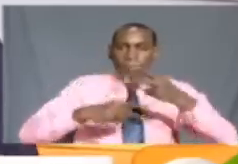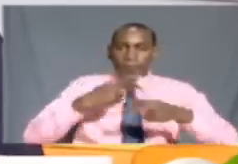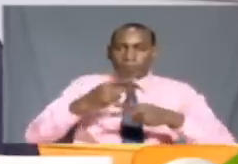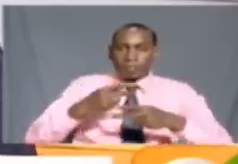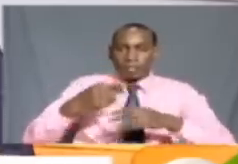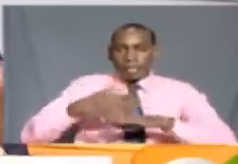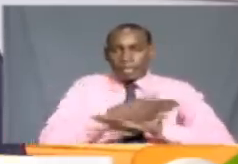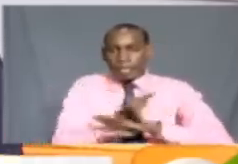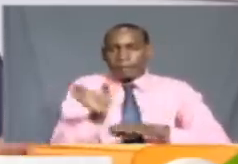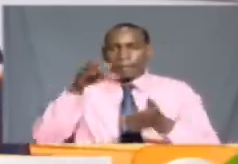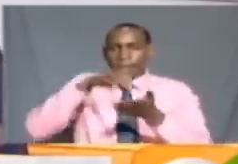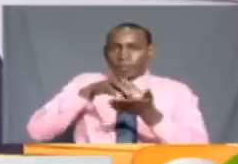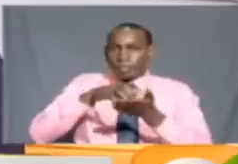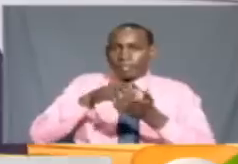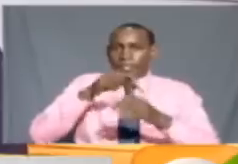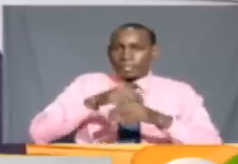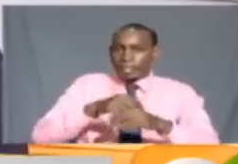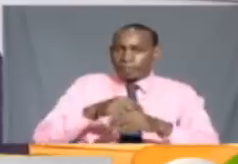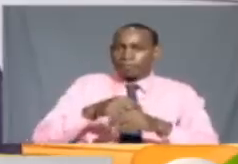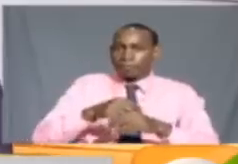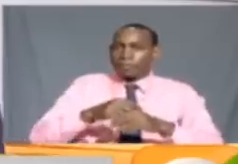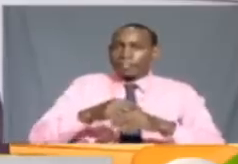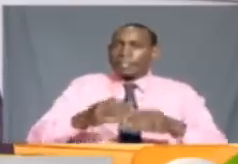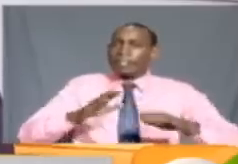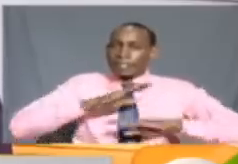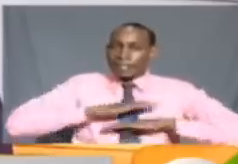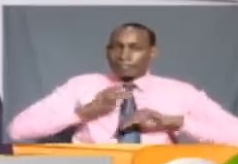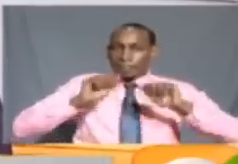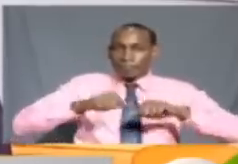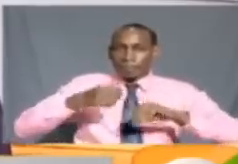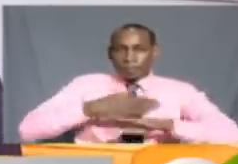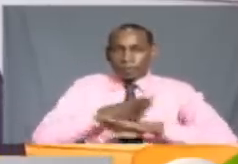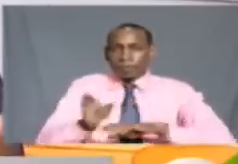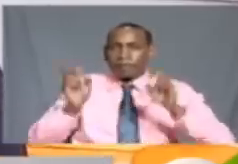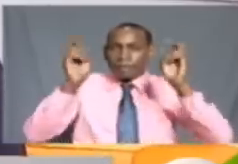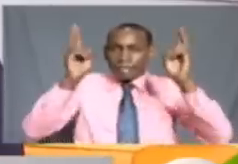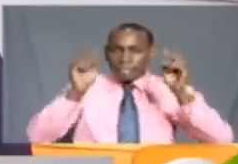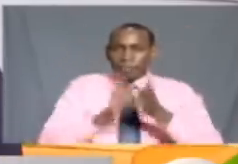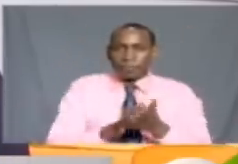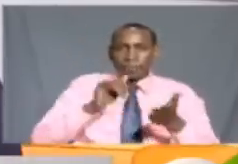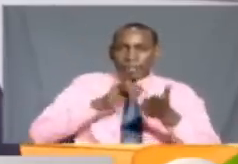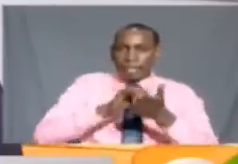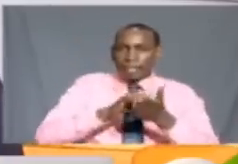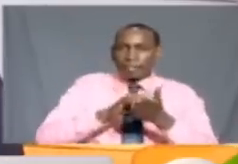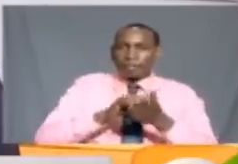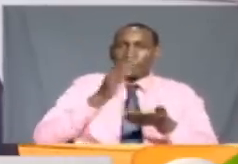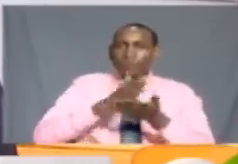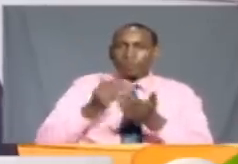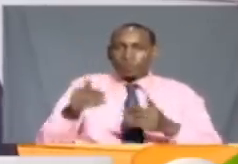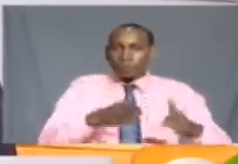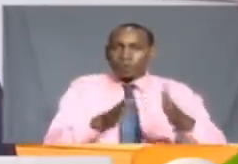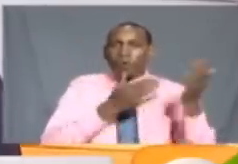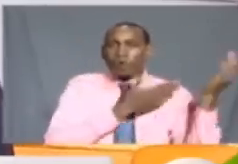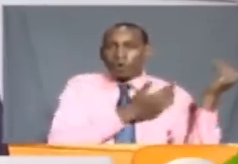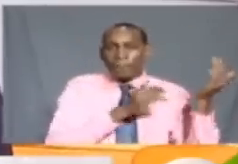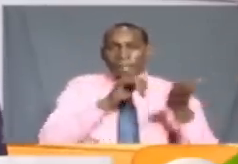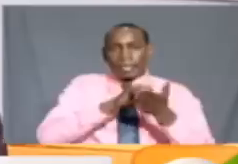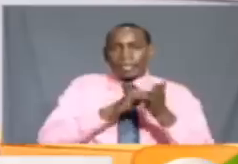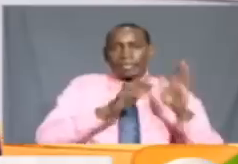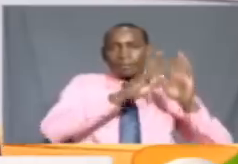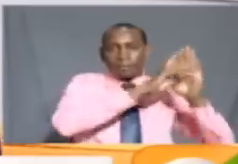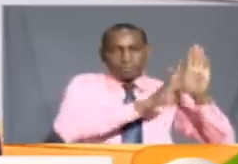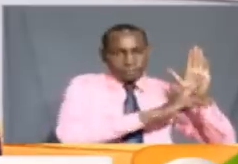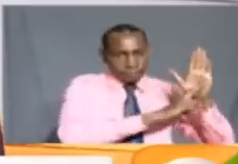divert such cases, once they convince themselves of this, then they can divert this matter. So that's actually an alternative, and we're hoping that these